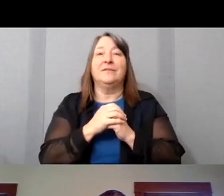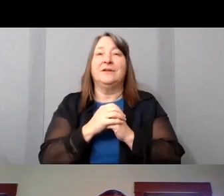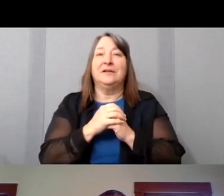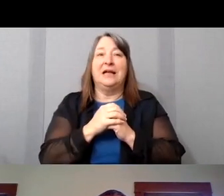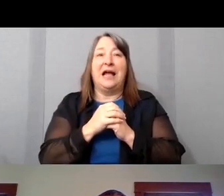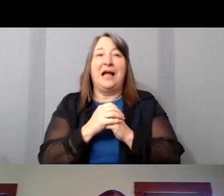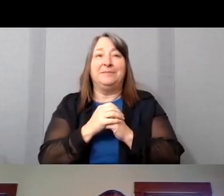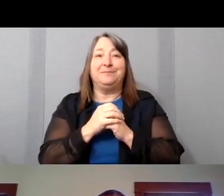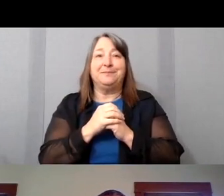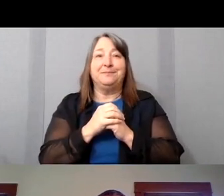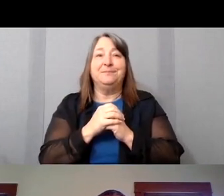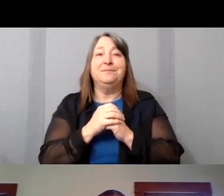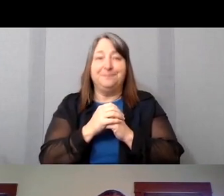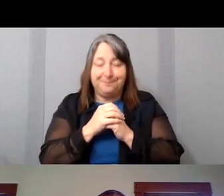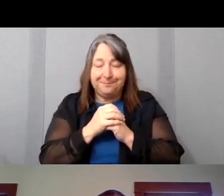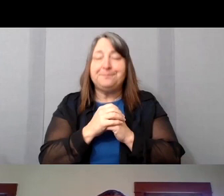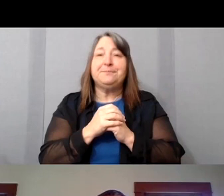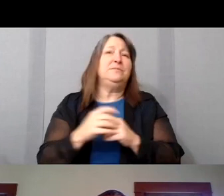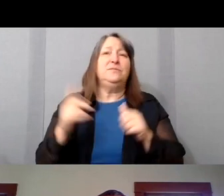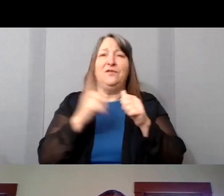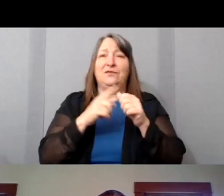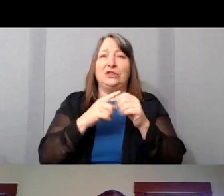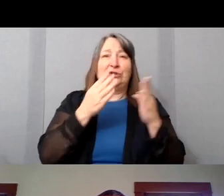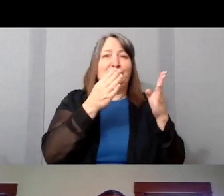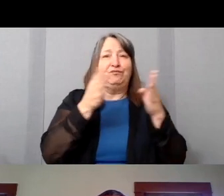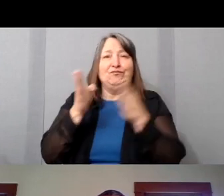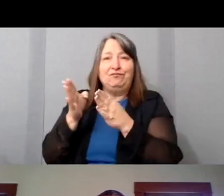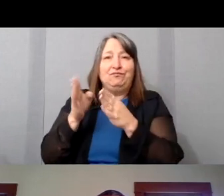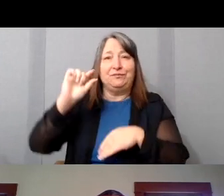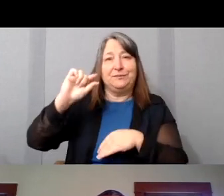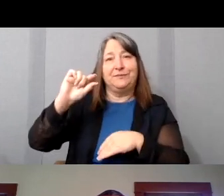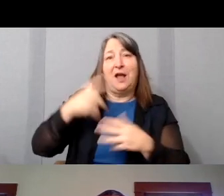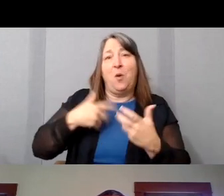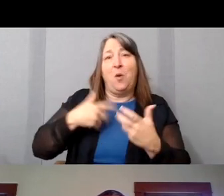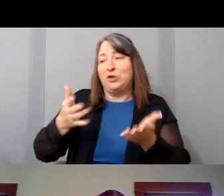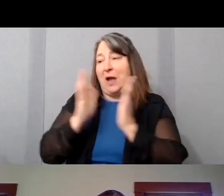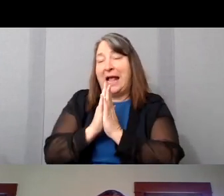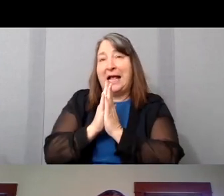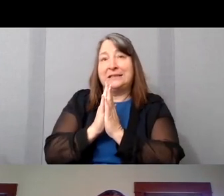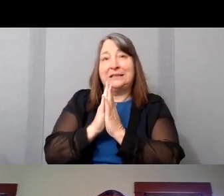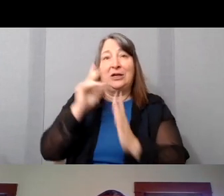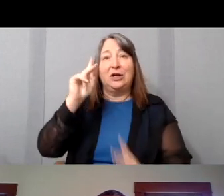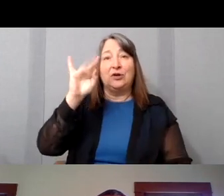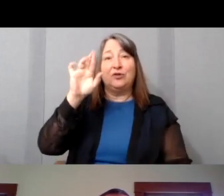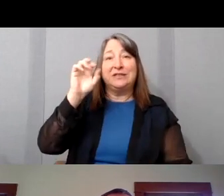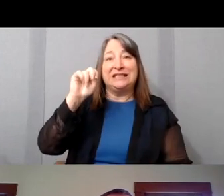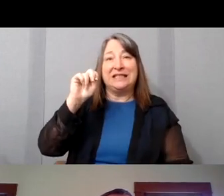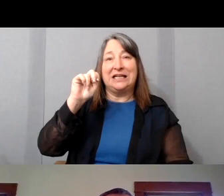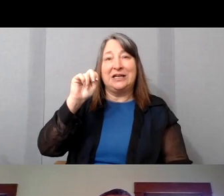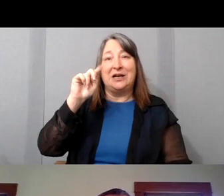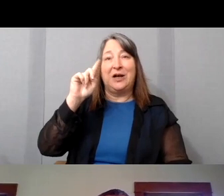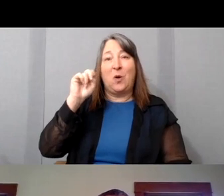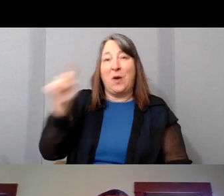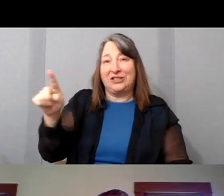screen. So first, just to pivot here, I guess I'd like to ask Kristen a question as a practitioner. Hearing